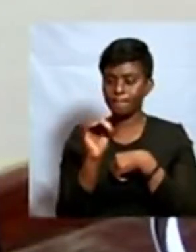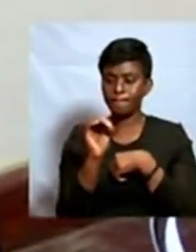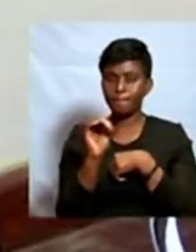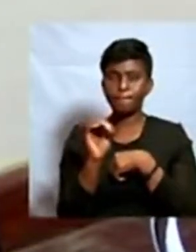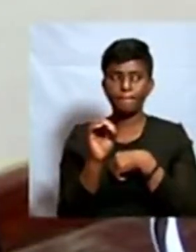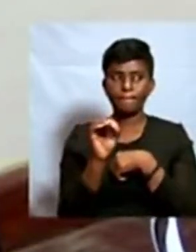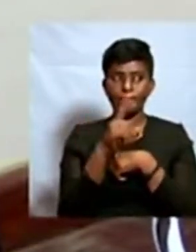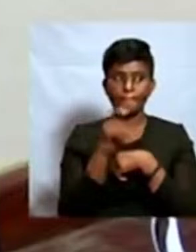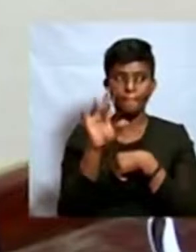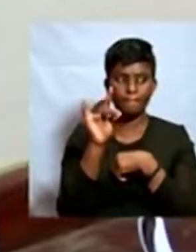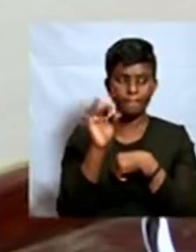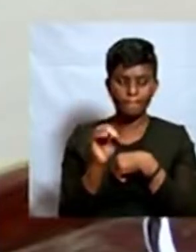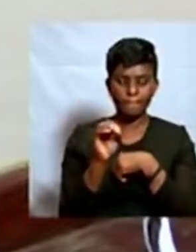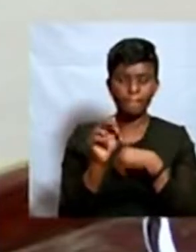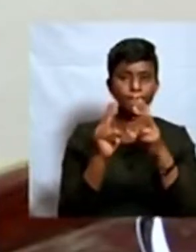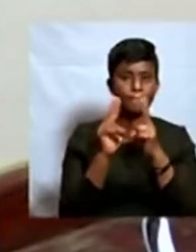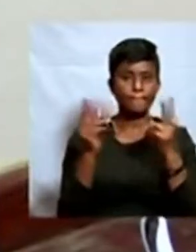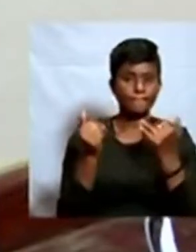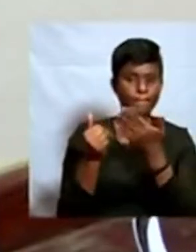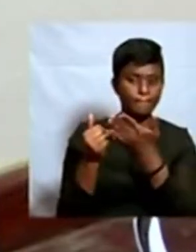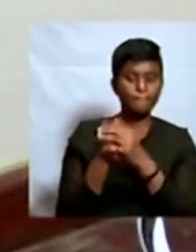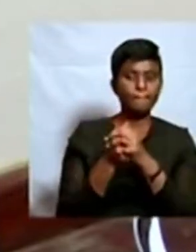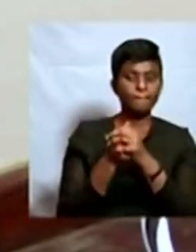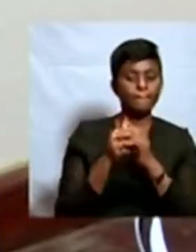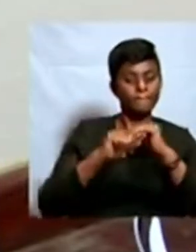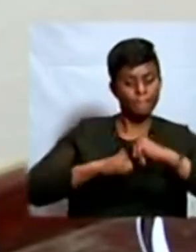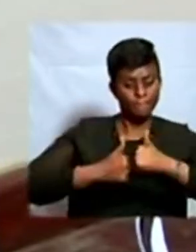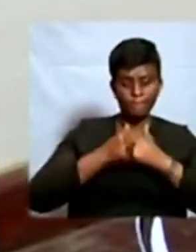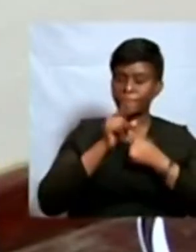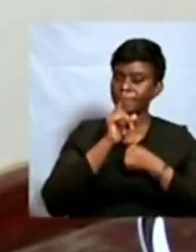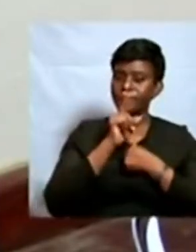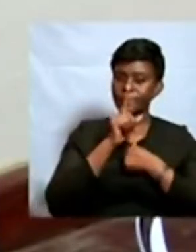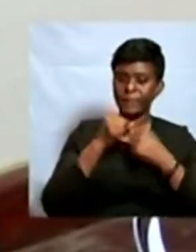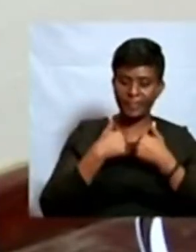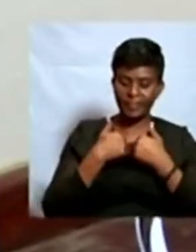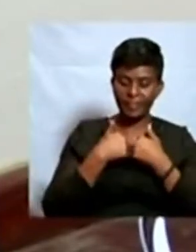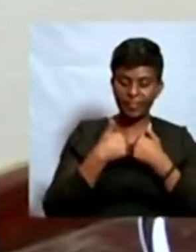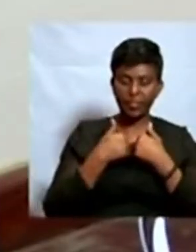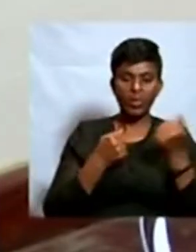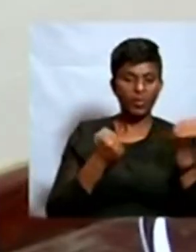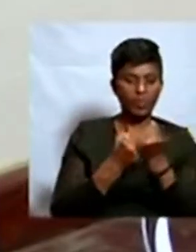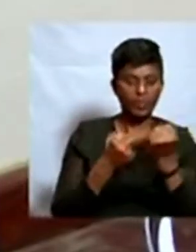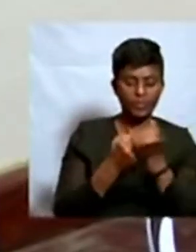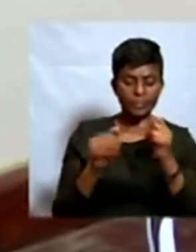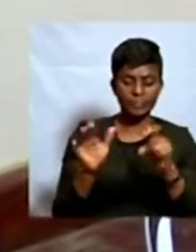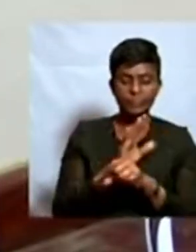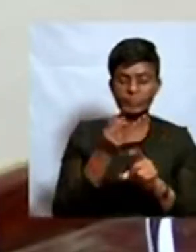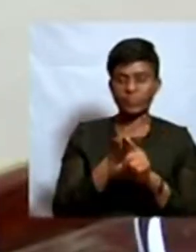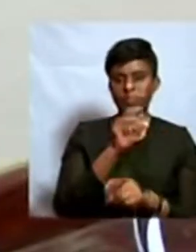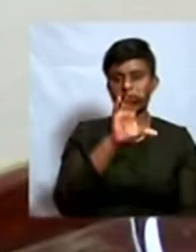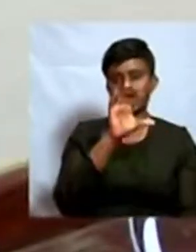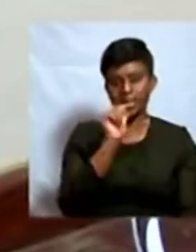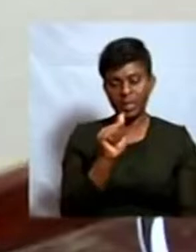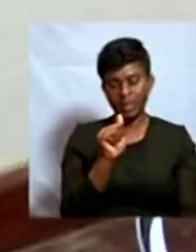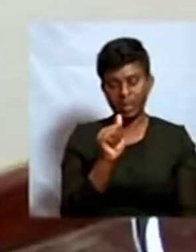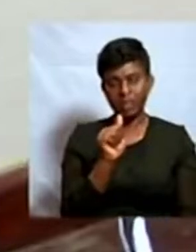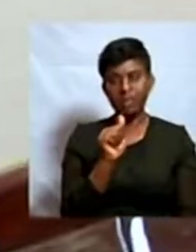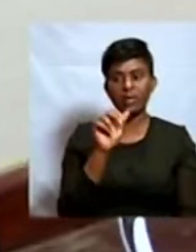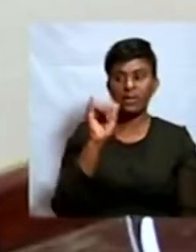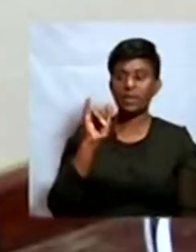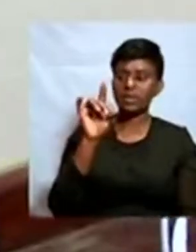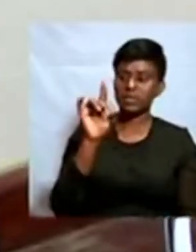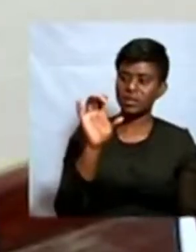passengers. So we really have the support from the CAA and